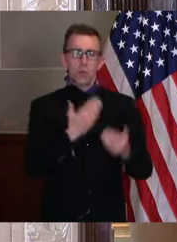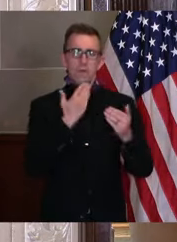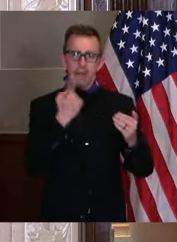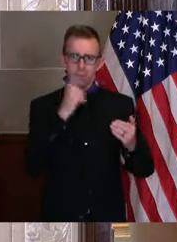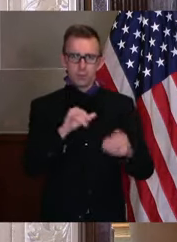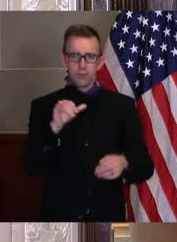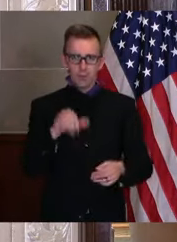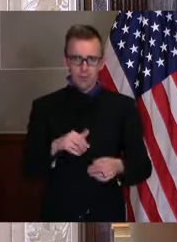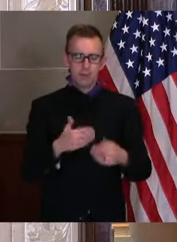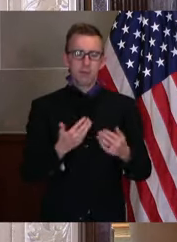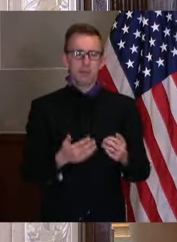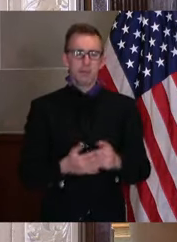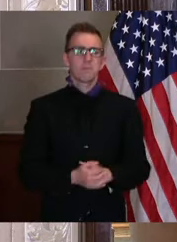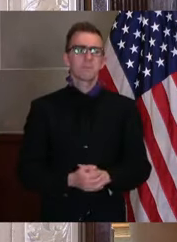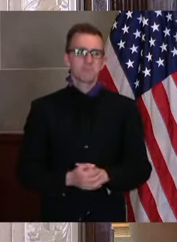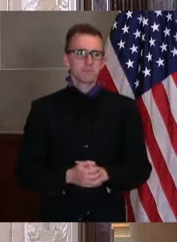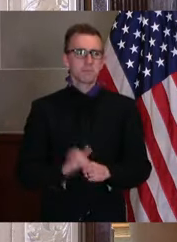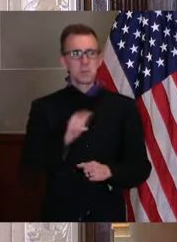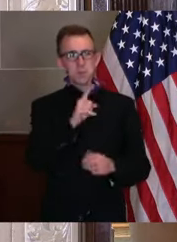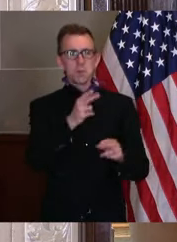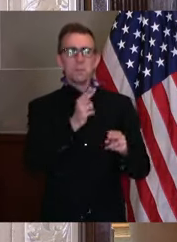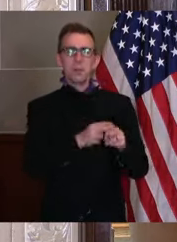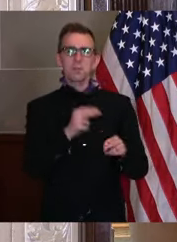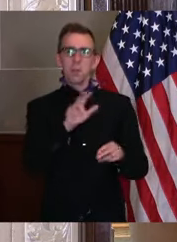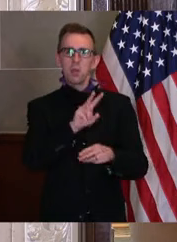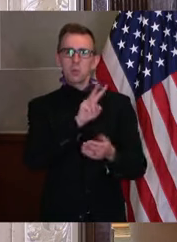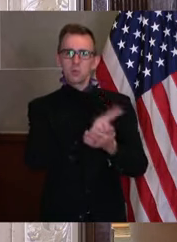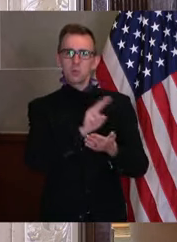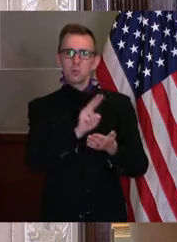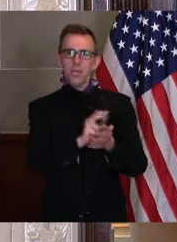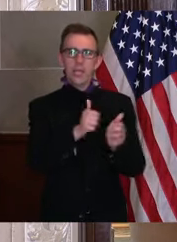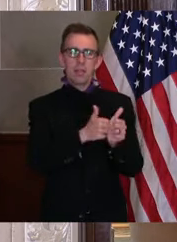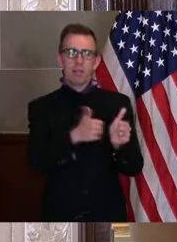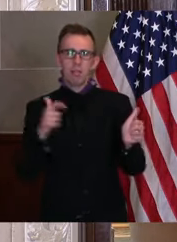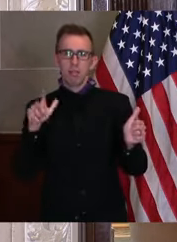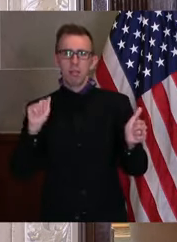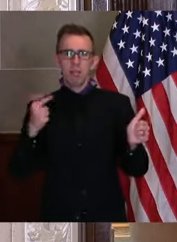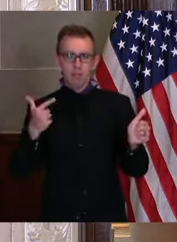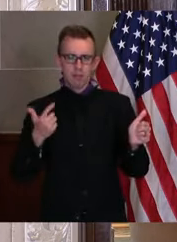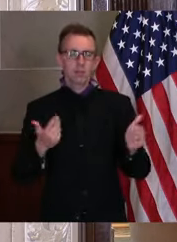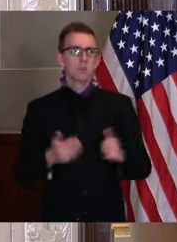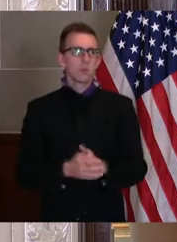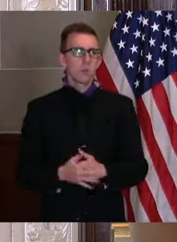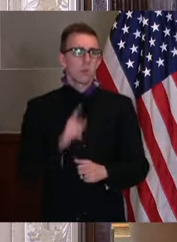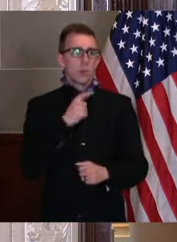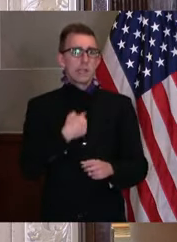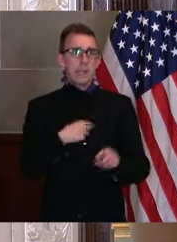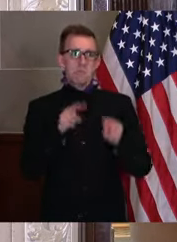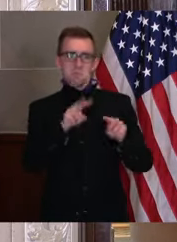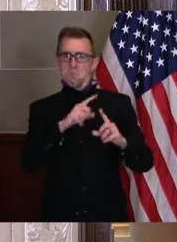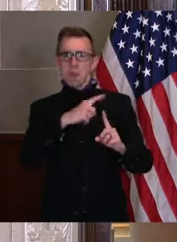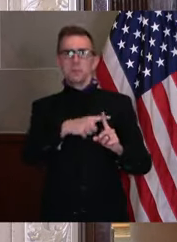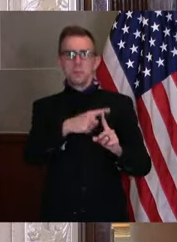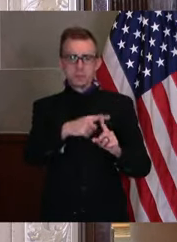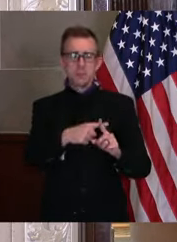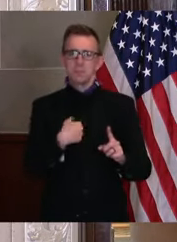that. And as you know, there's usually about a 2-week lag. So, I'm optimistic. I really am.